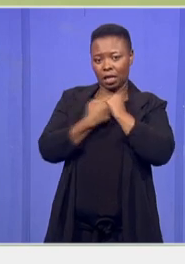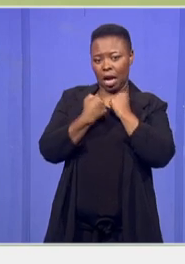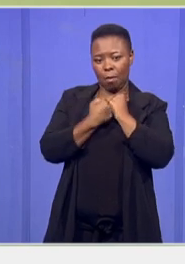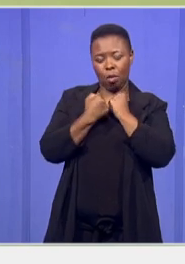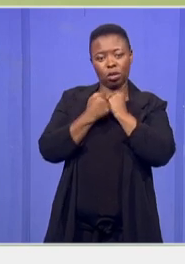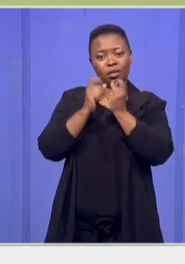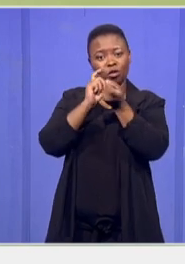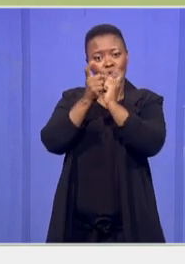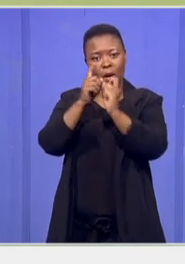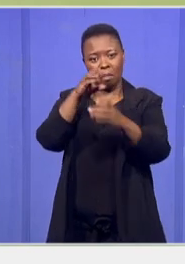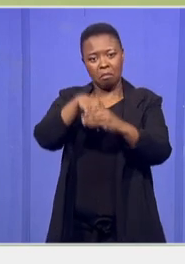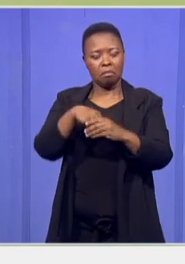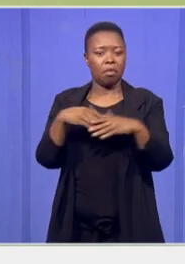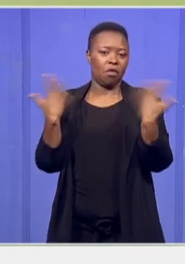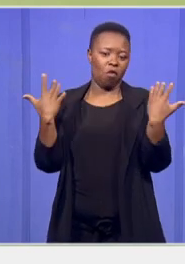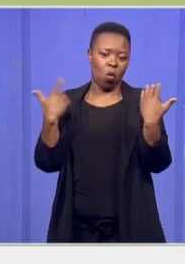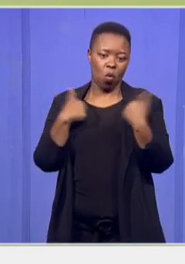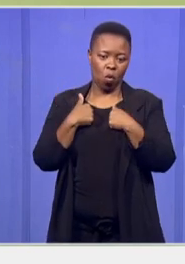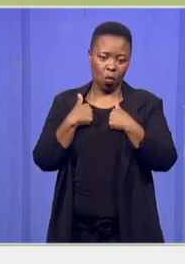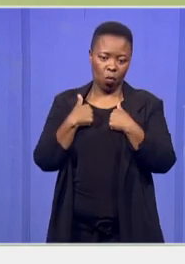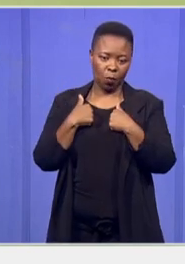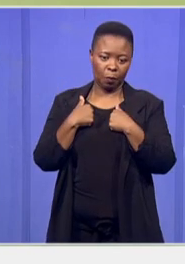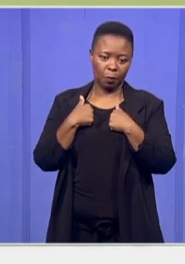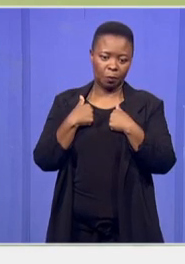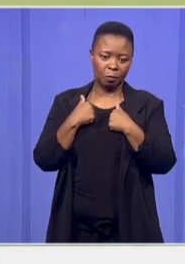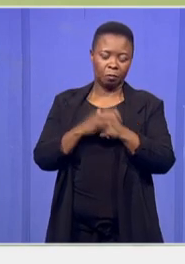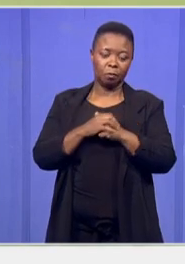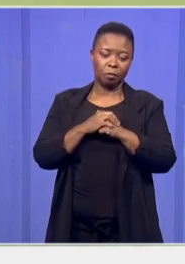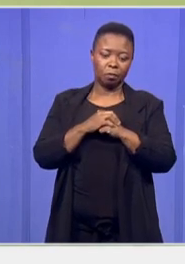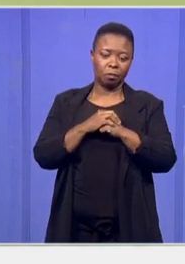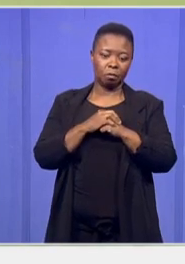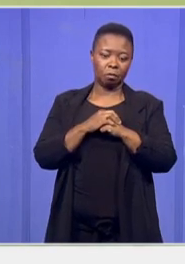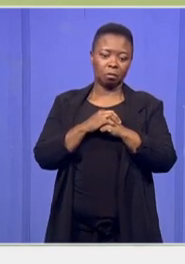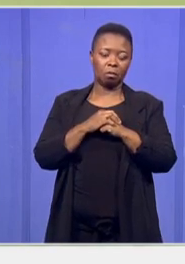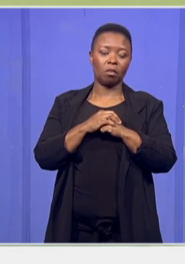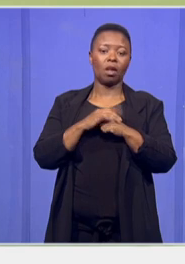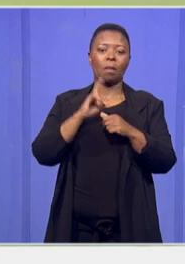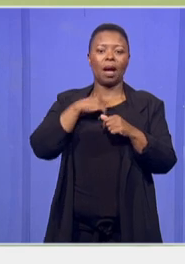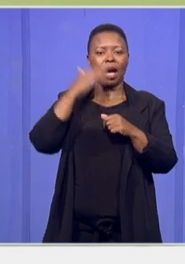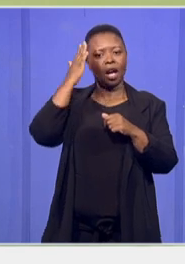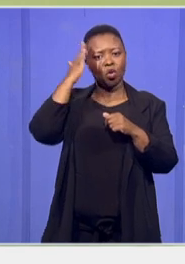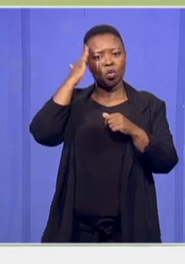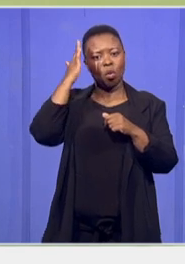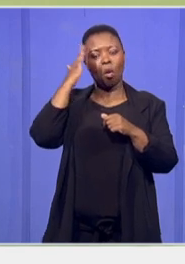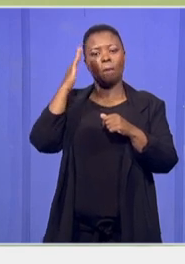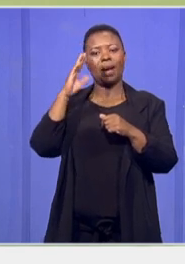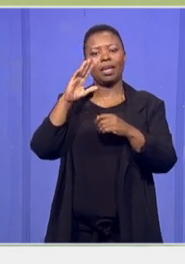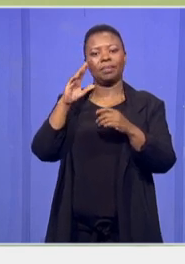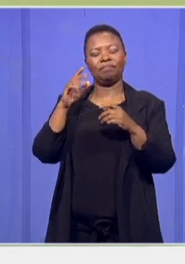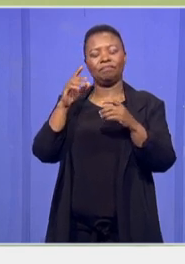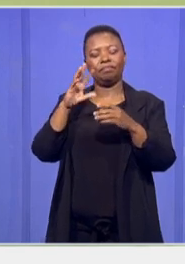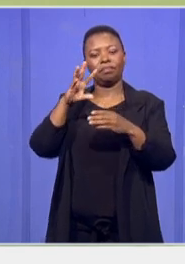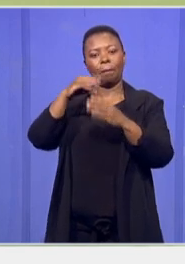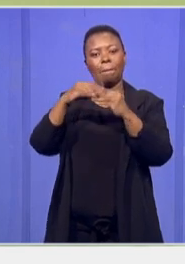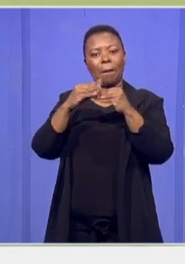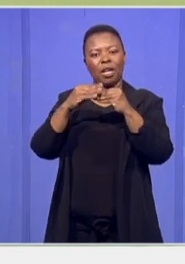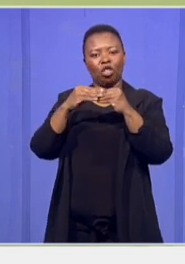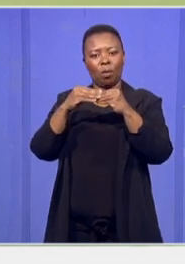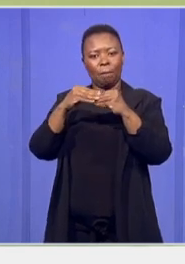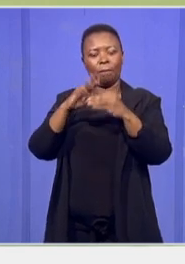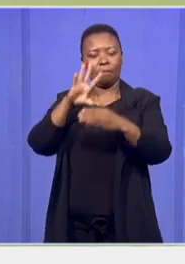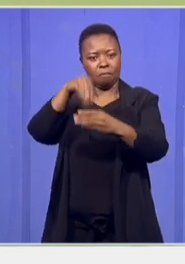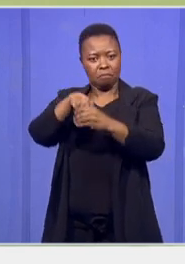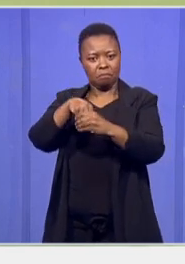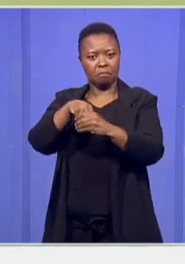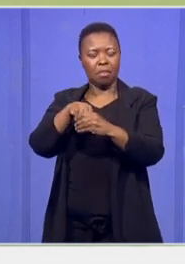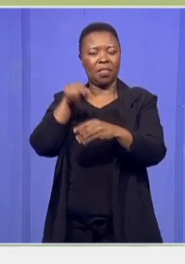tournaments. And to be able to know that I'm going to be losing my card at the end of the season, it was very tough